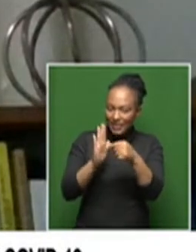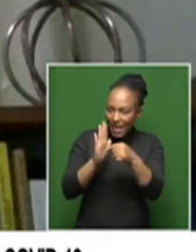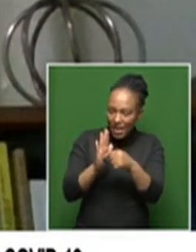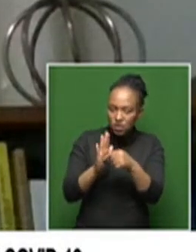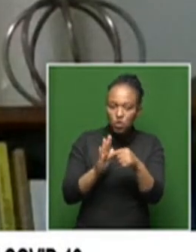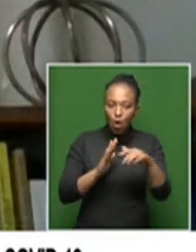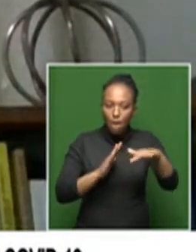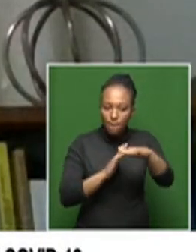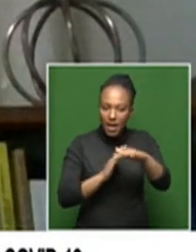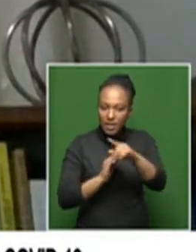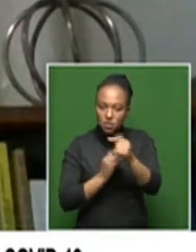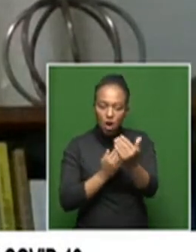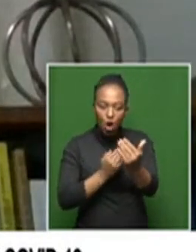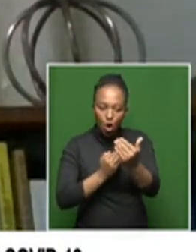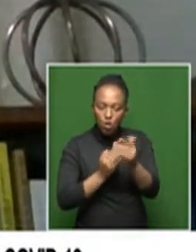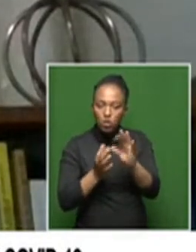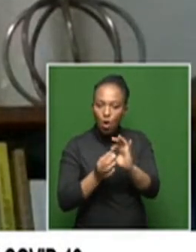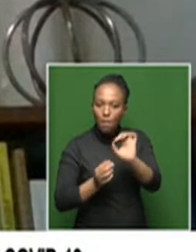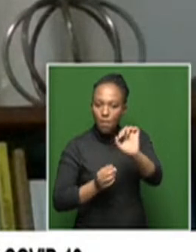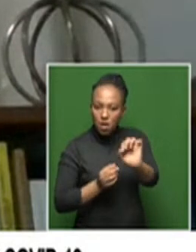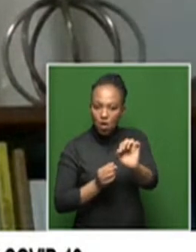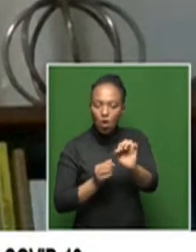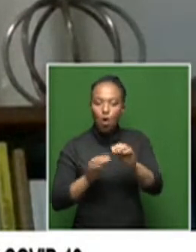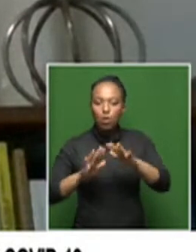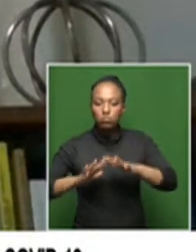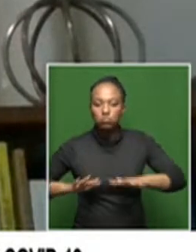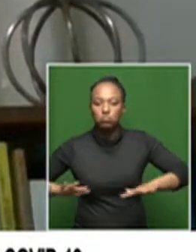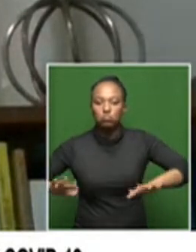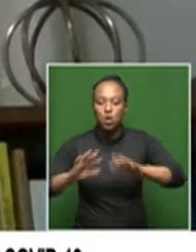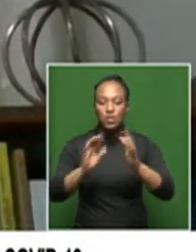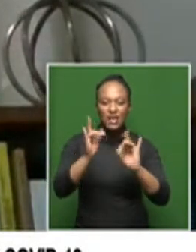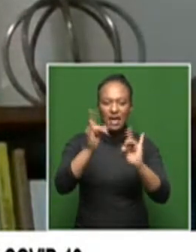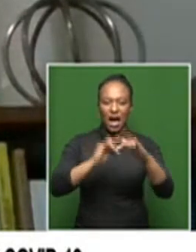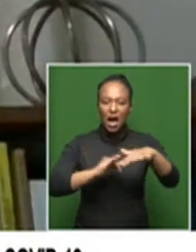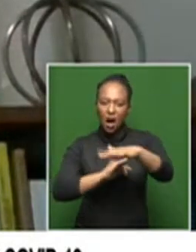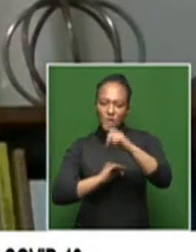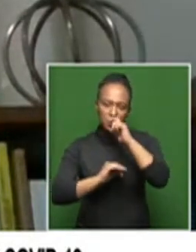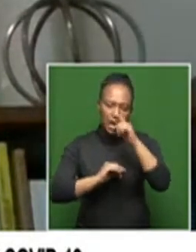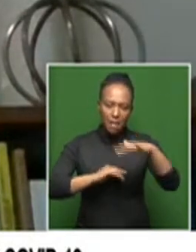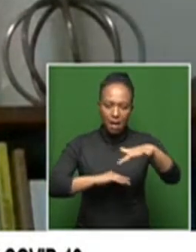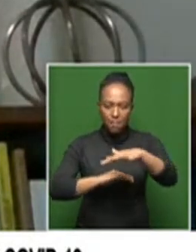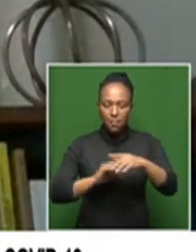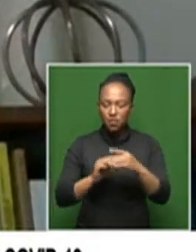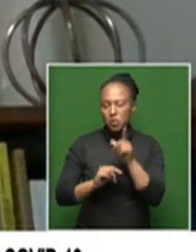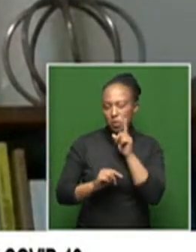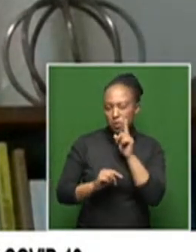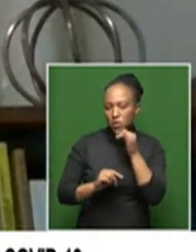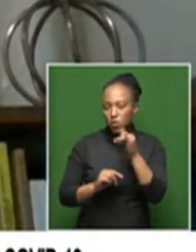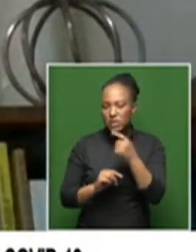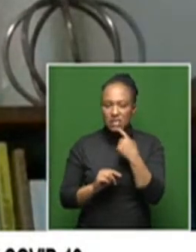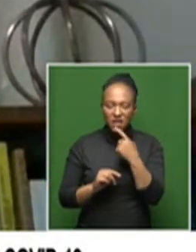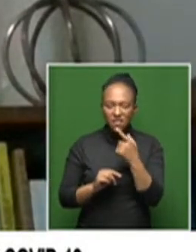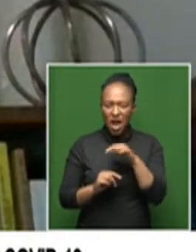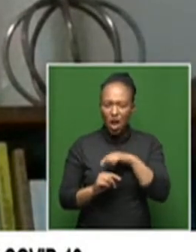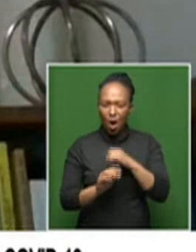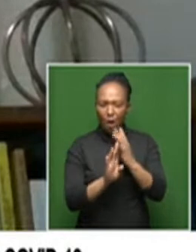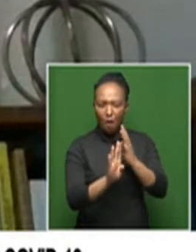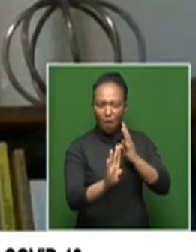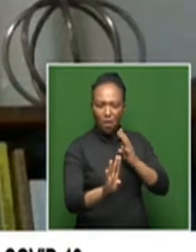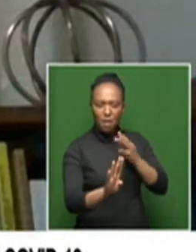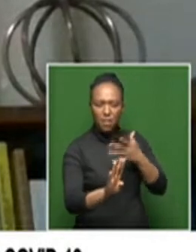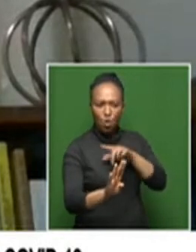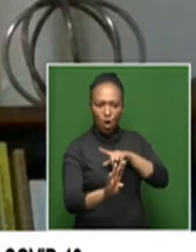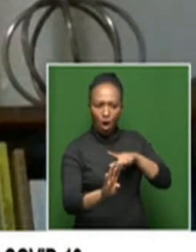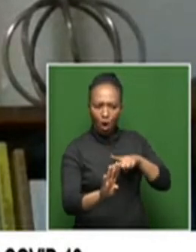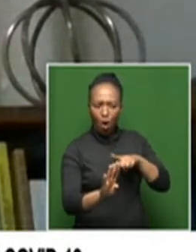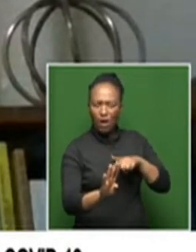that's closer or within the same suburb that has opened. And therefore, if there's a long virtual queue and you need to wait